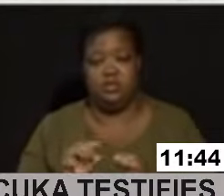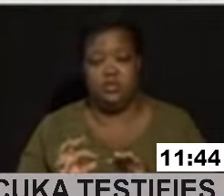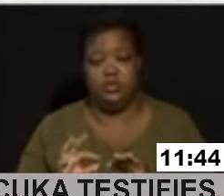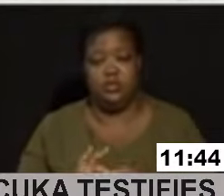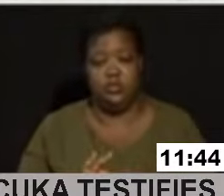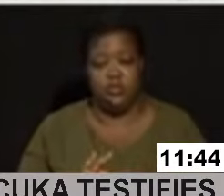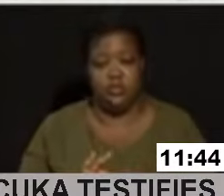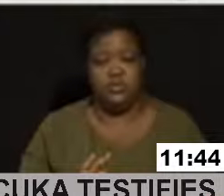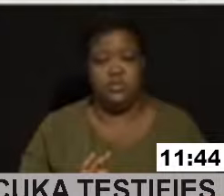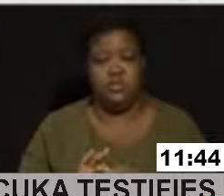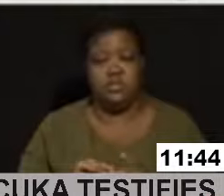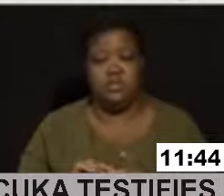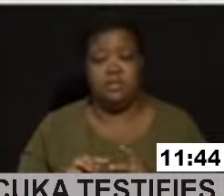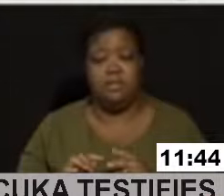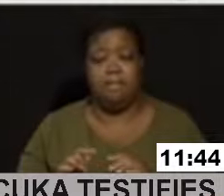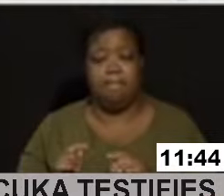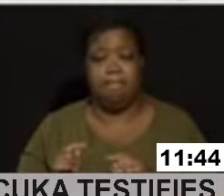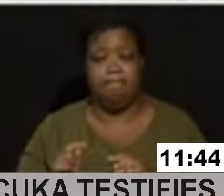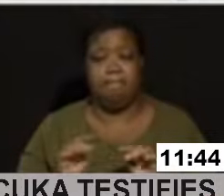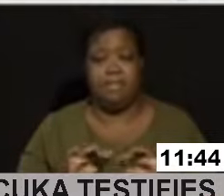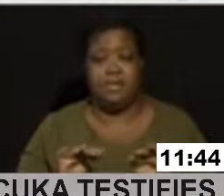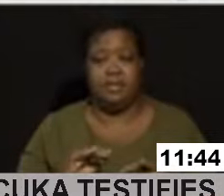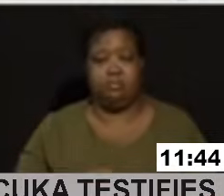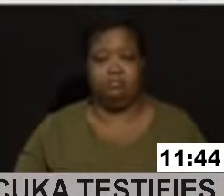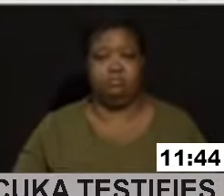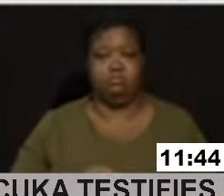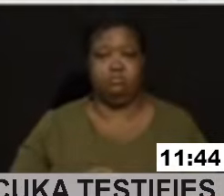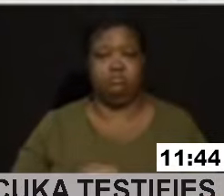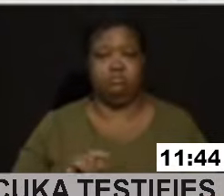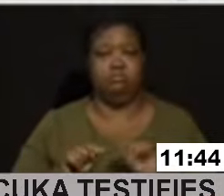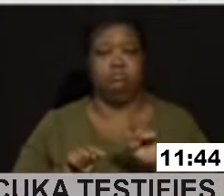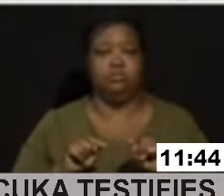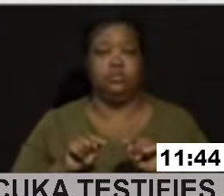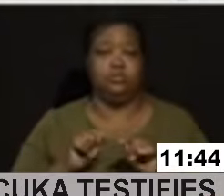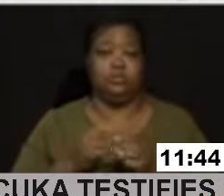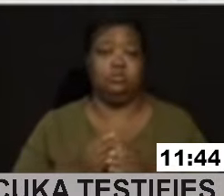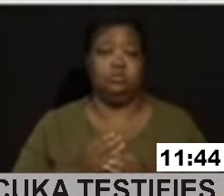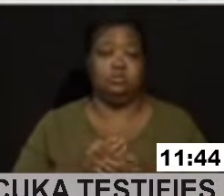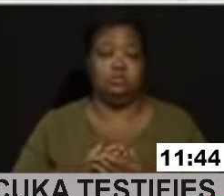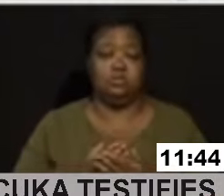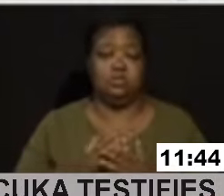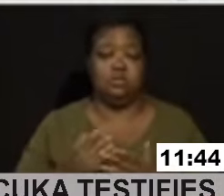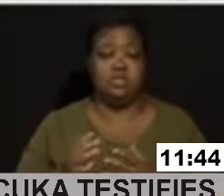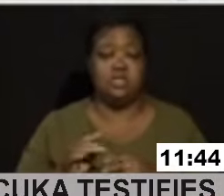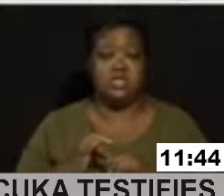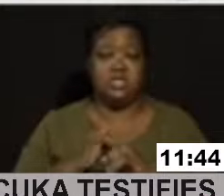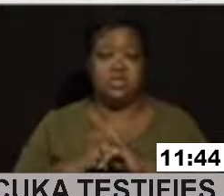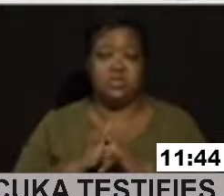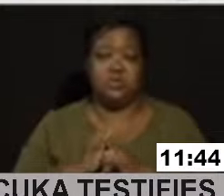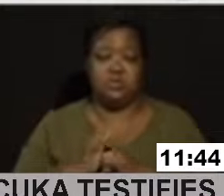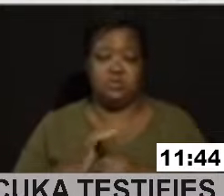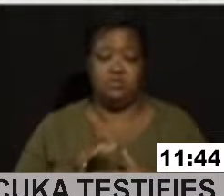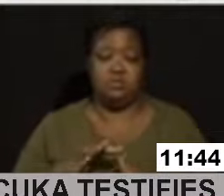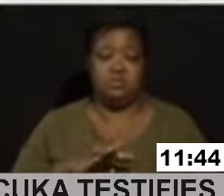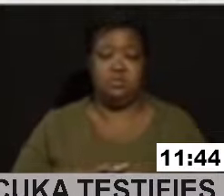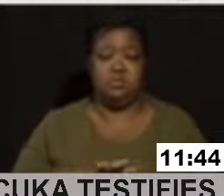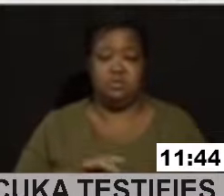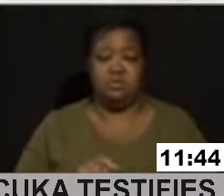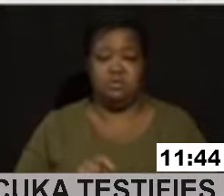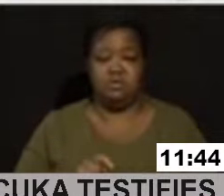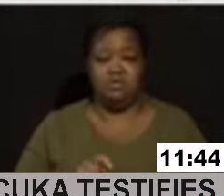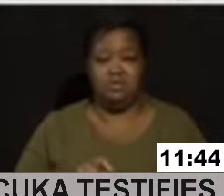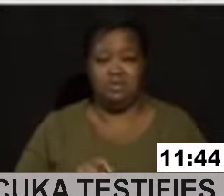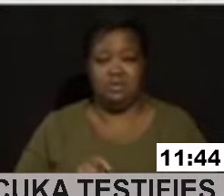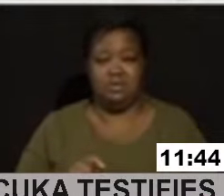confidence and in the prosecuting authority. These institutional priorities required careful allocation of